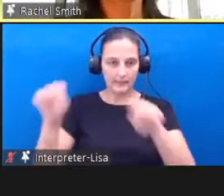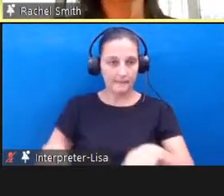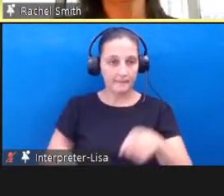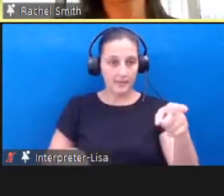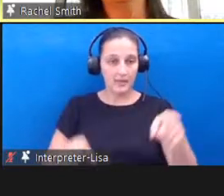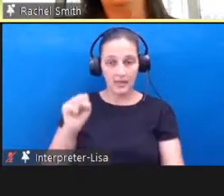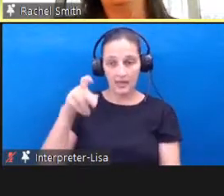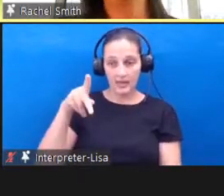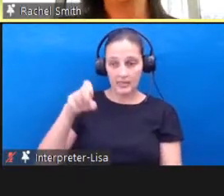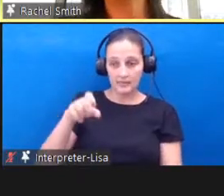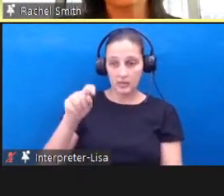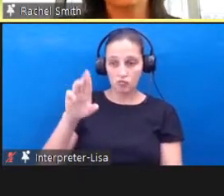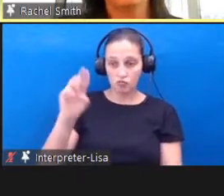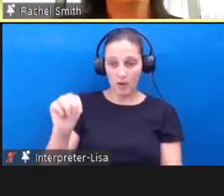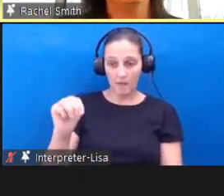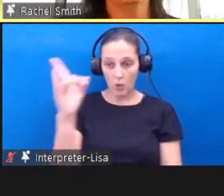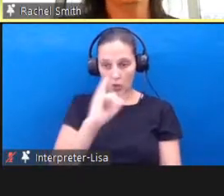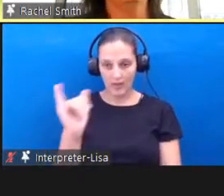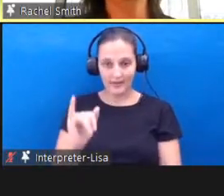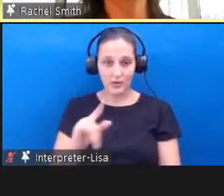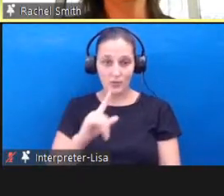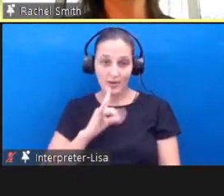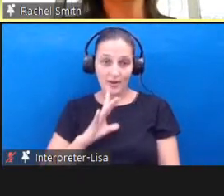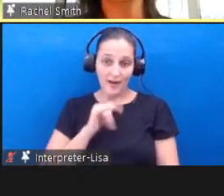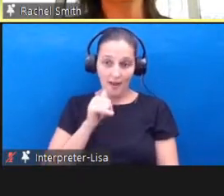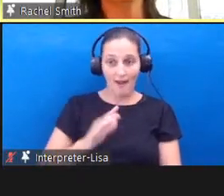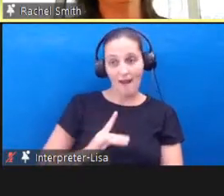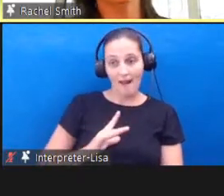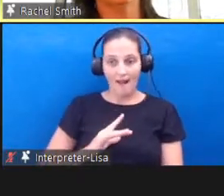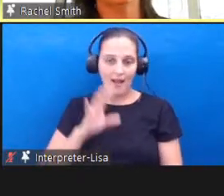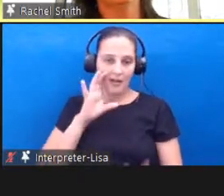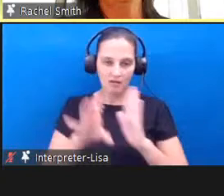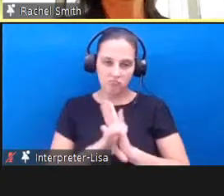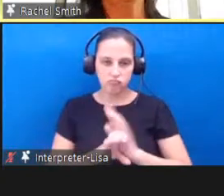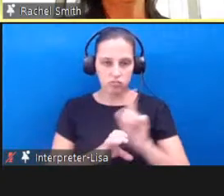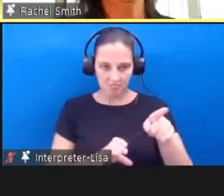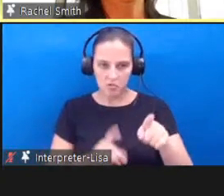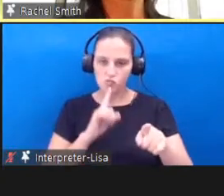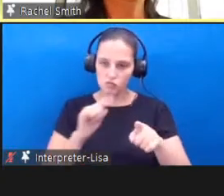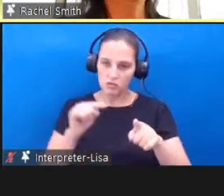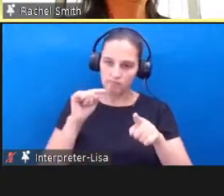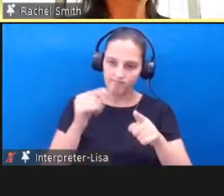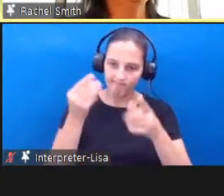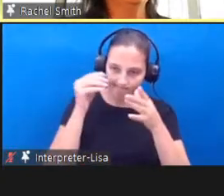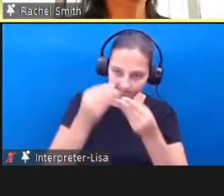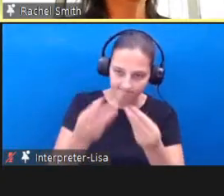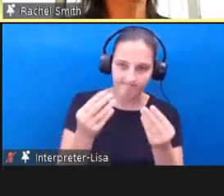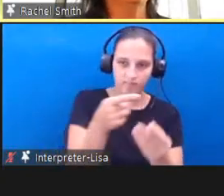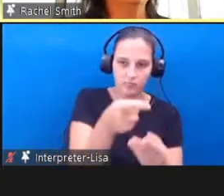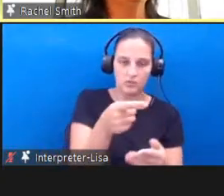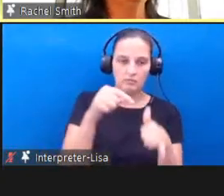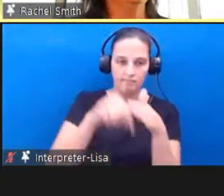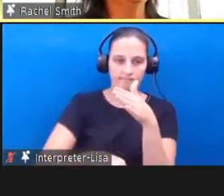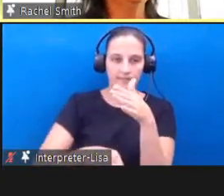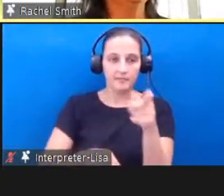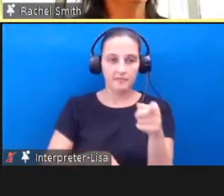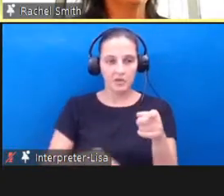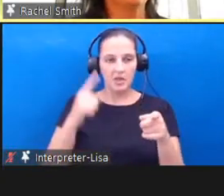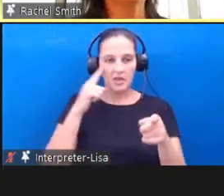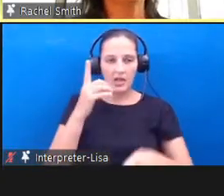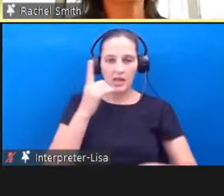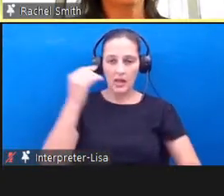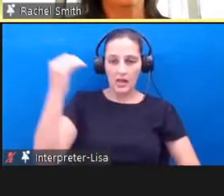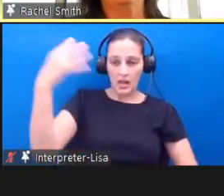It's not usually as glamorous perhaps as an image, but this is where the data are. So you could just think of it as light intensity